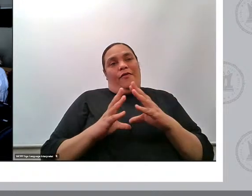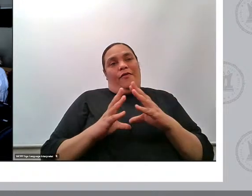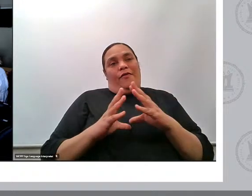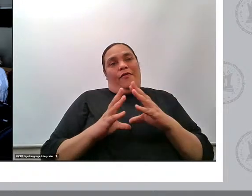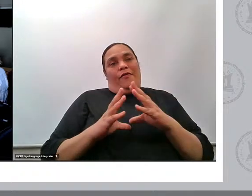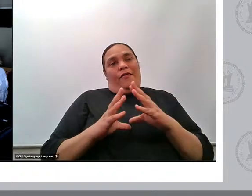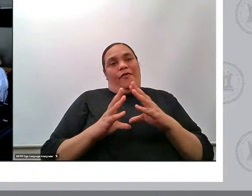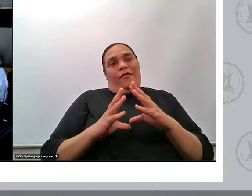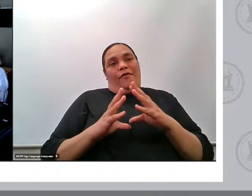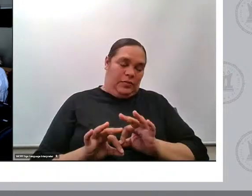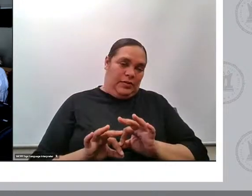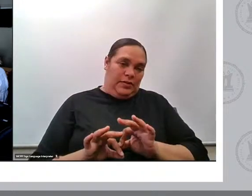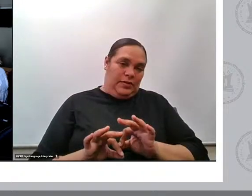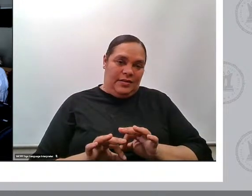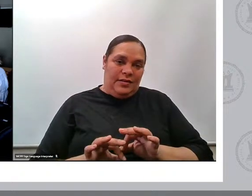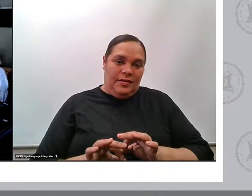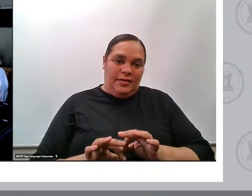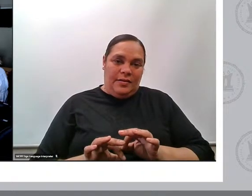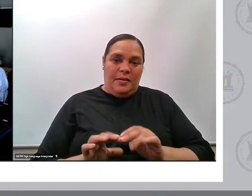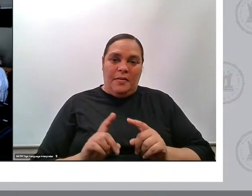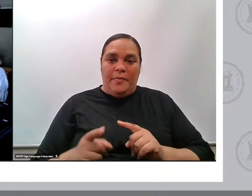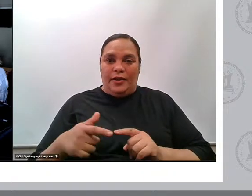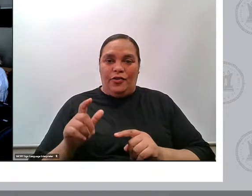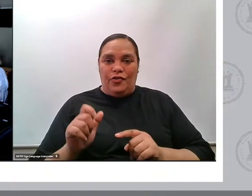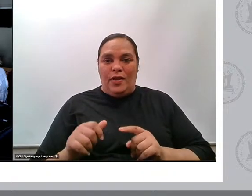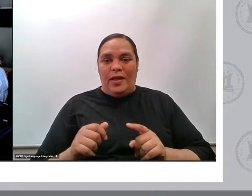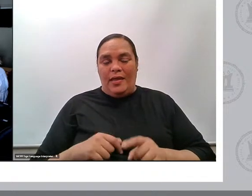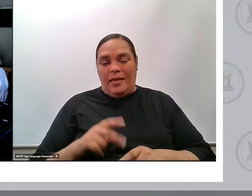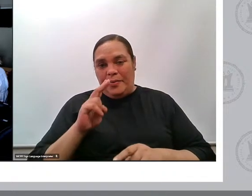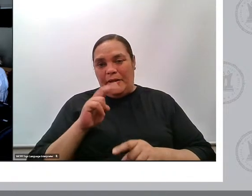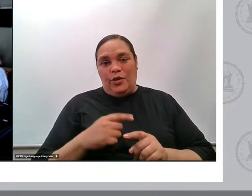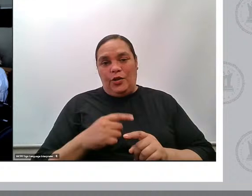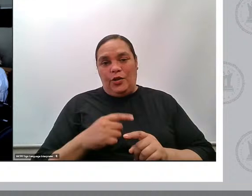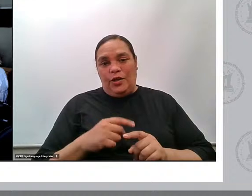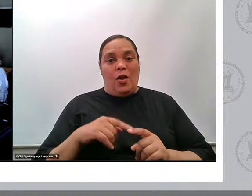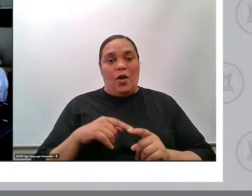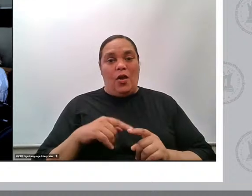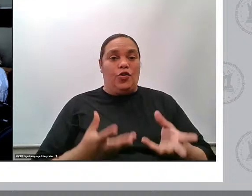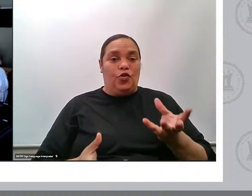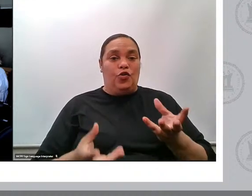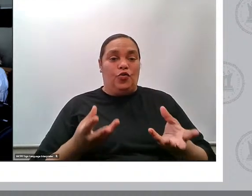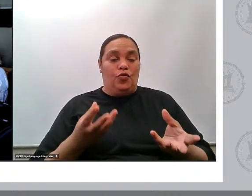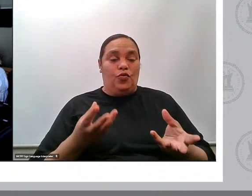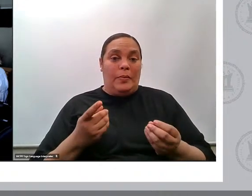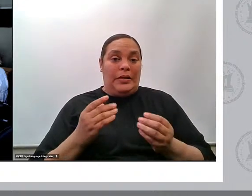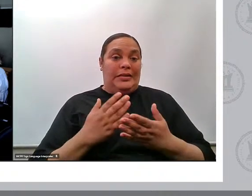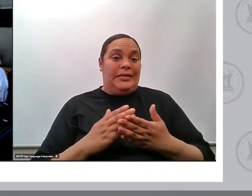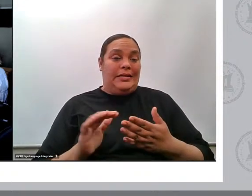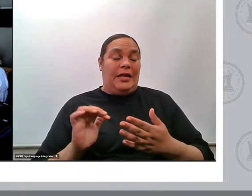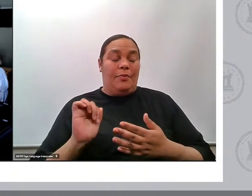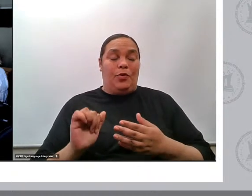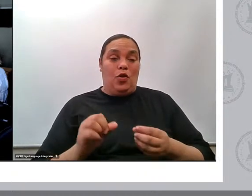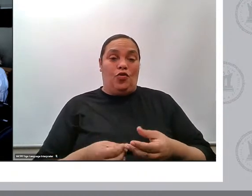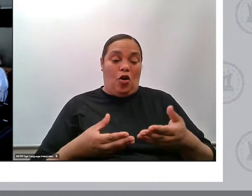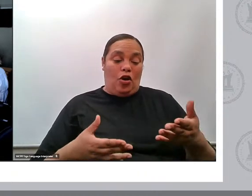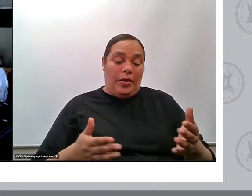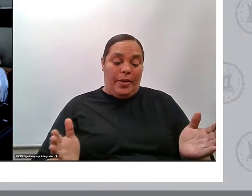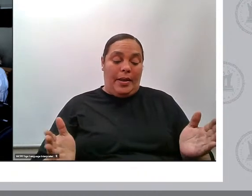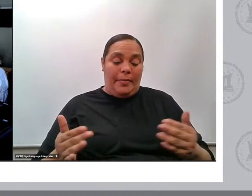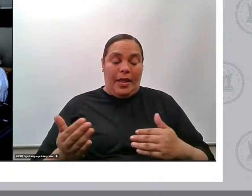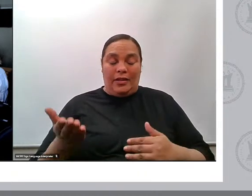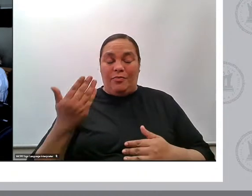forms. But Chair, I must say, having received some of those document packs in the